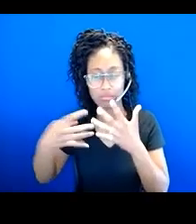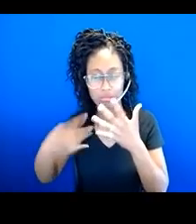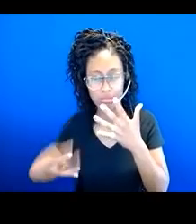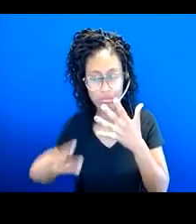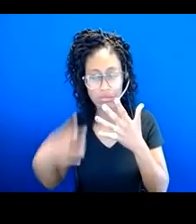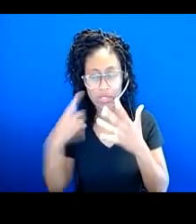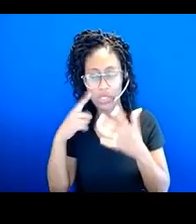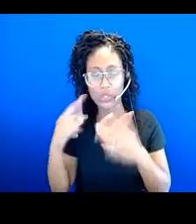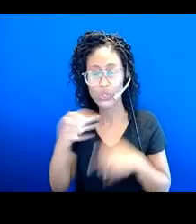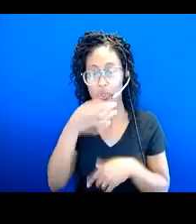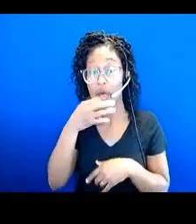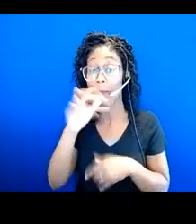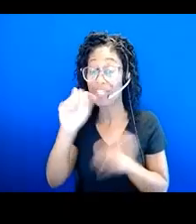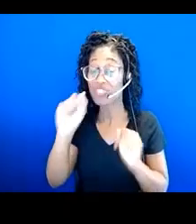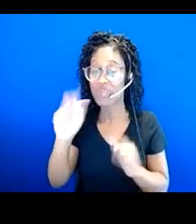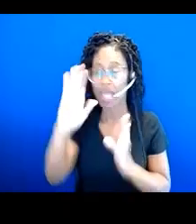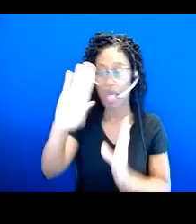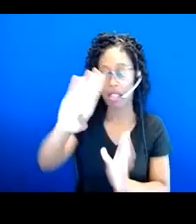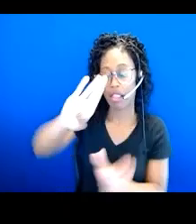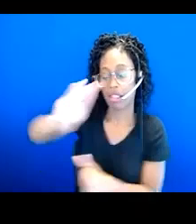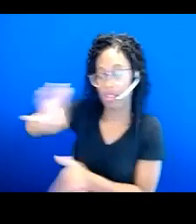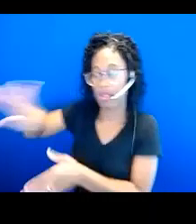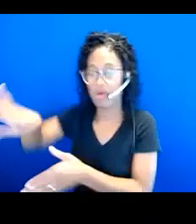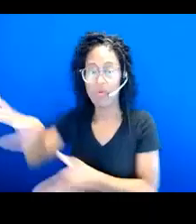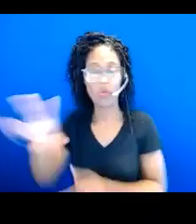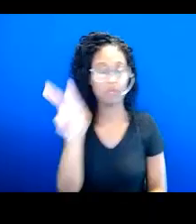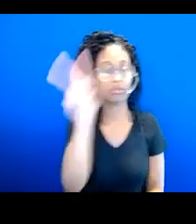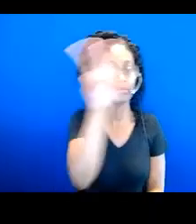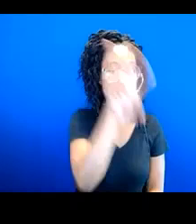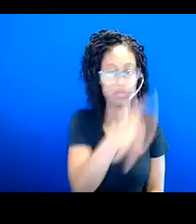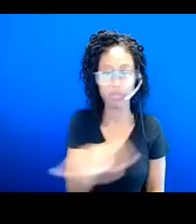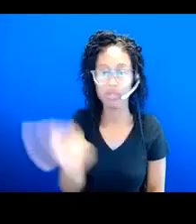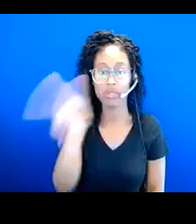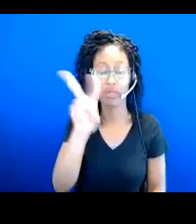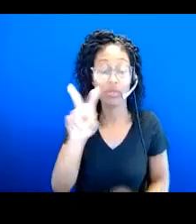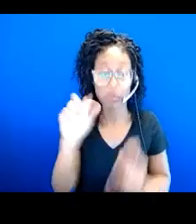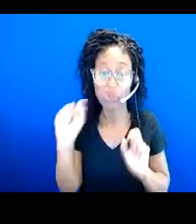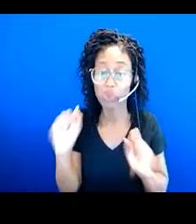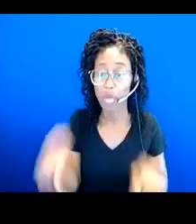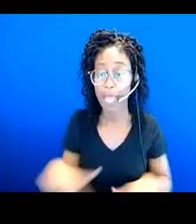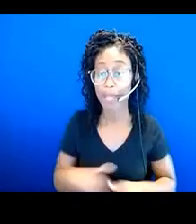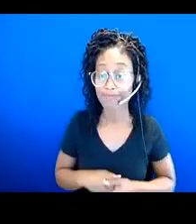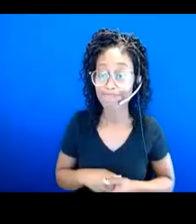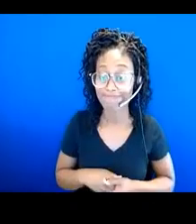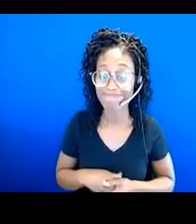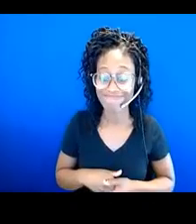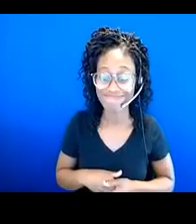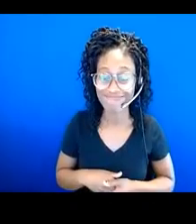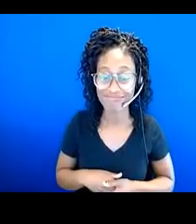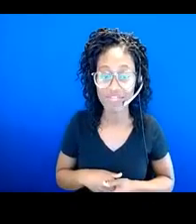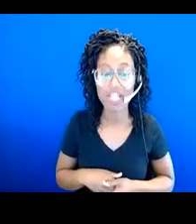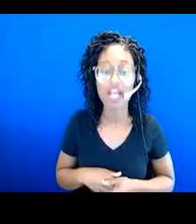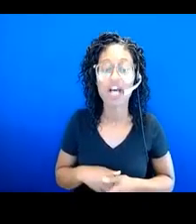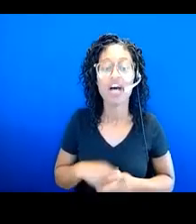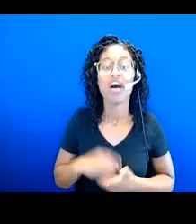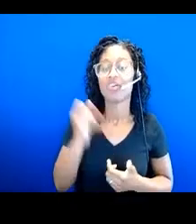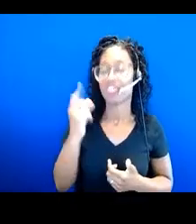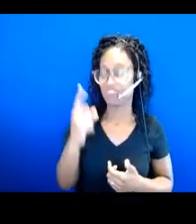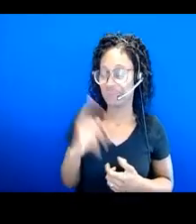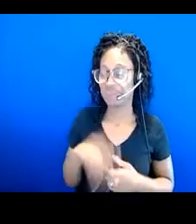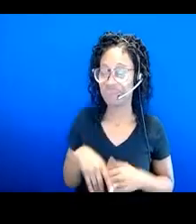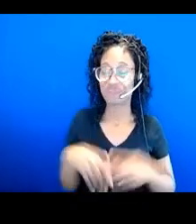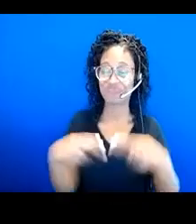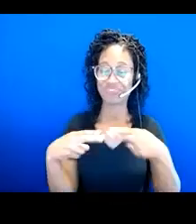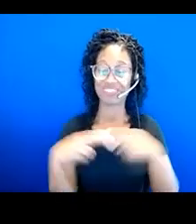close it so that you can access the rest of your poster. The slideshow function is over